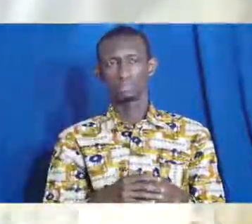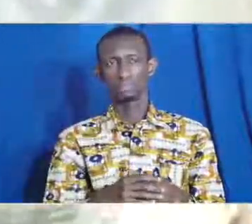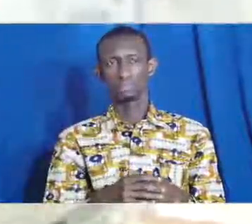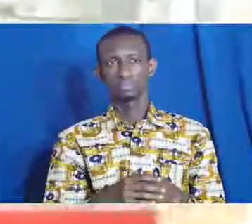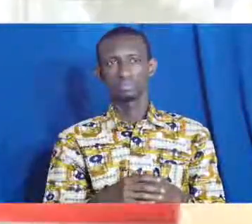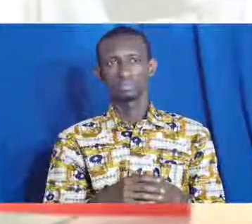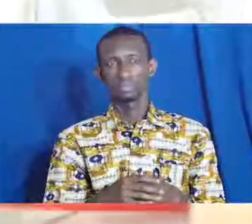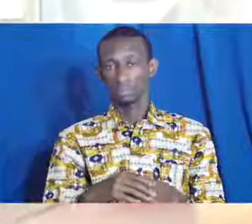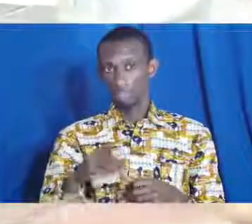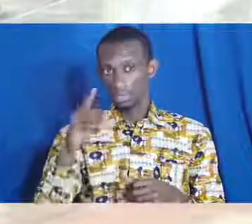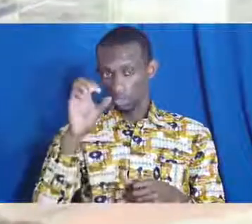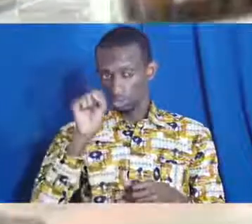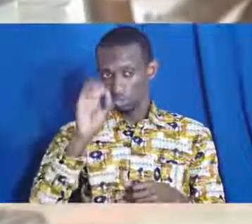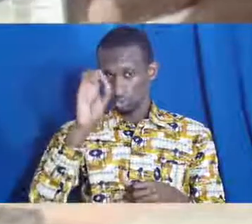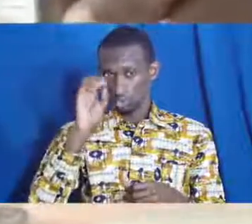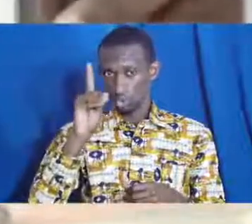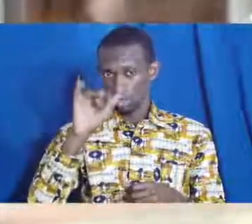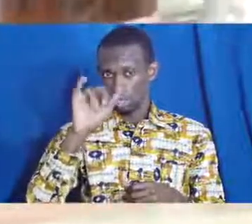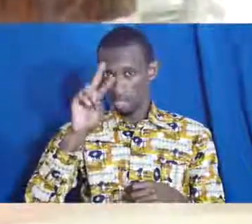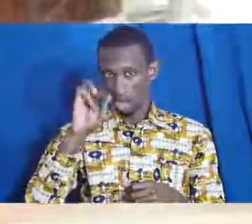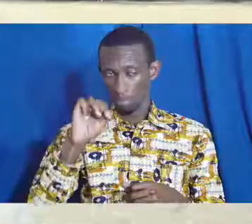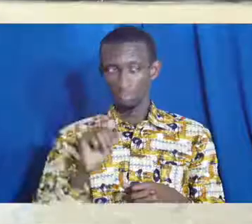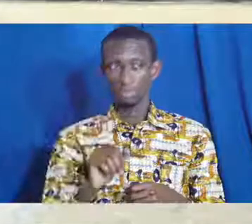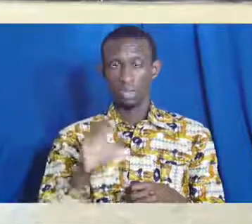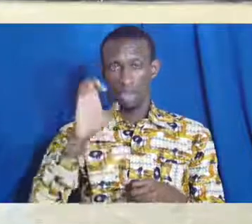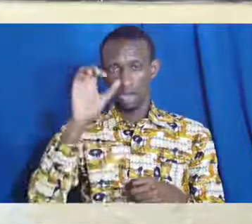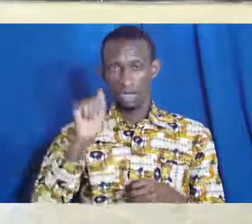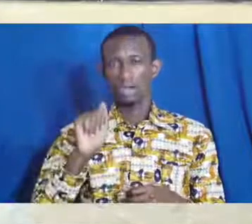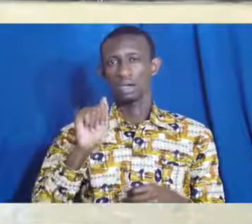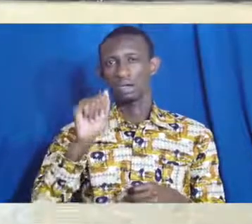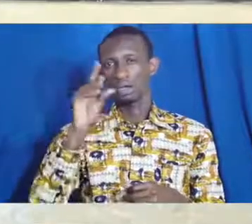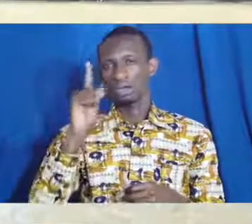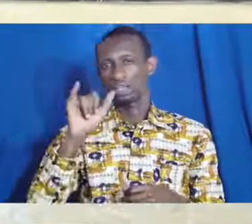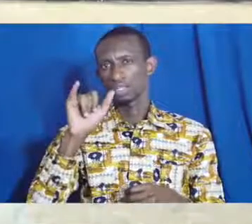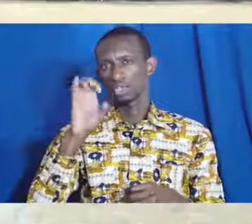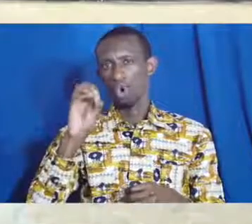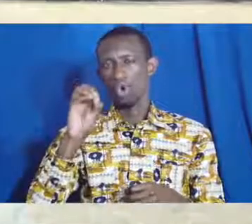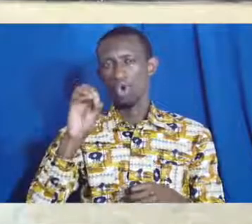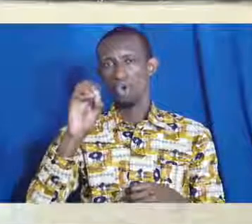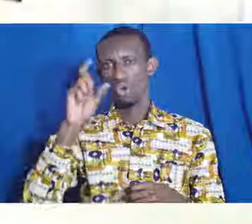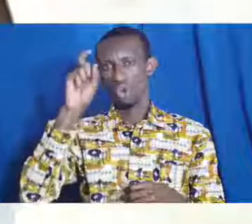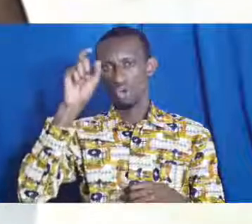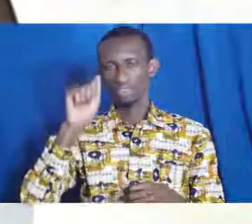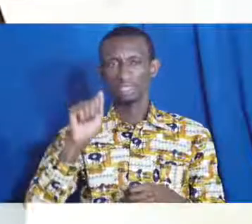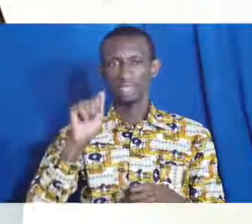That is sodium hydroxide. And I'm just going to mix it with the copper 2